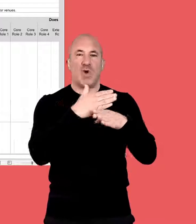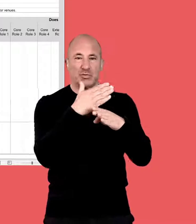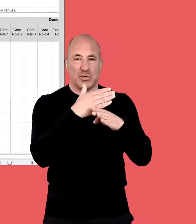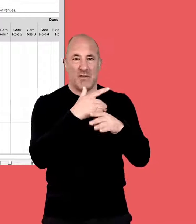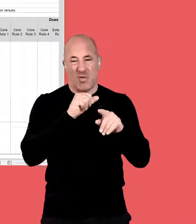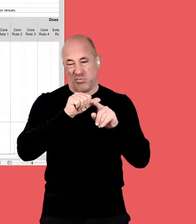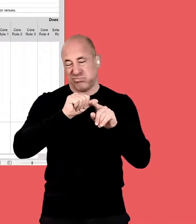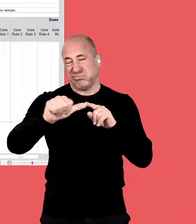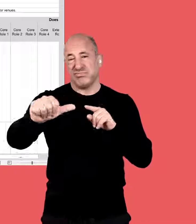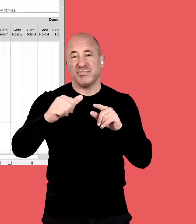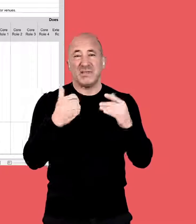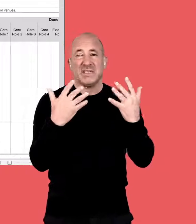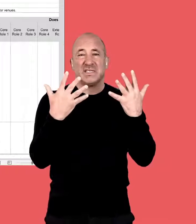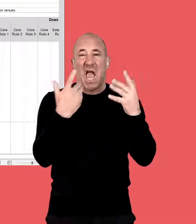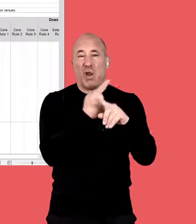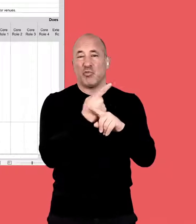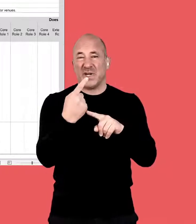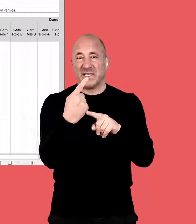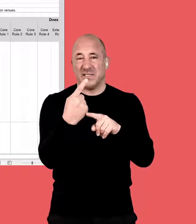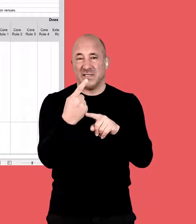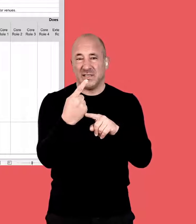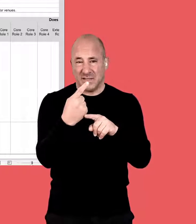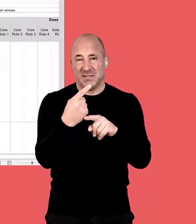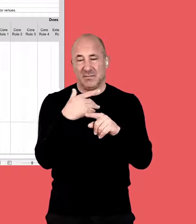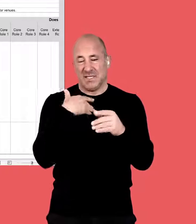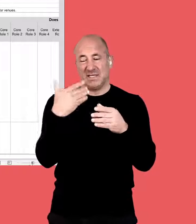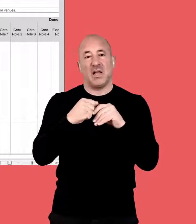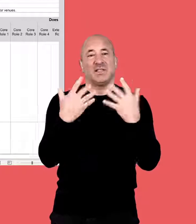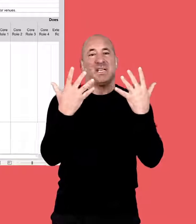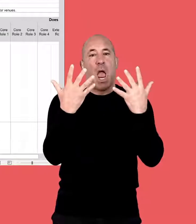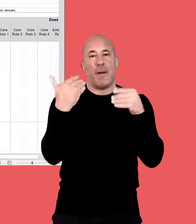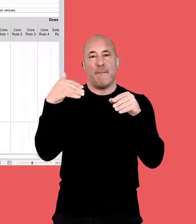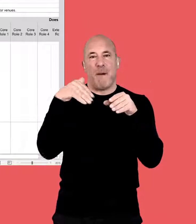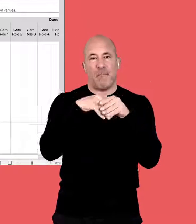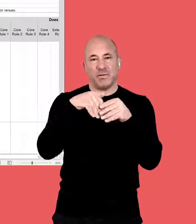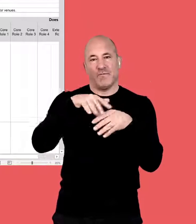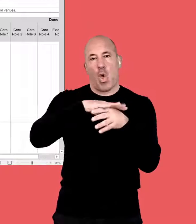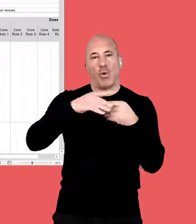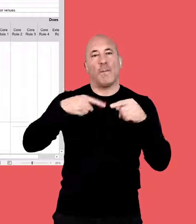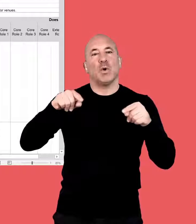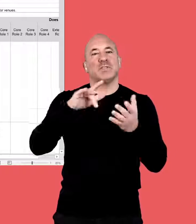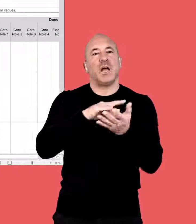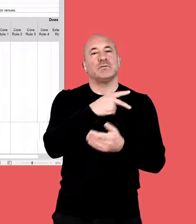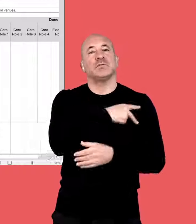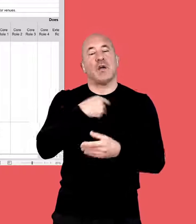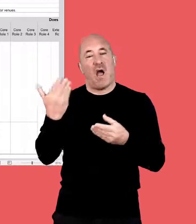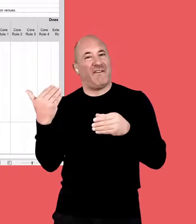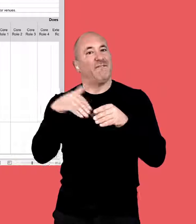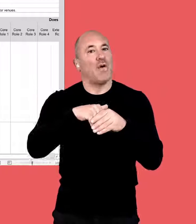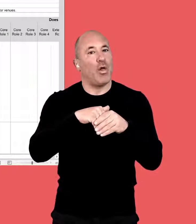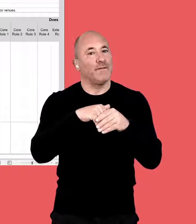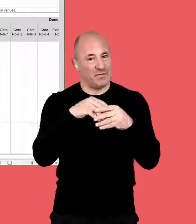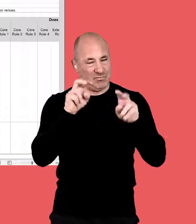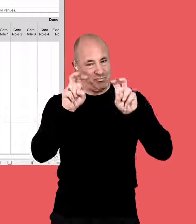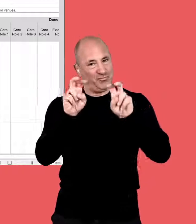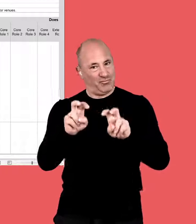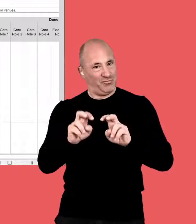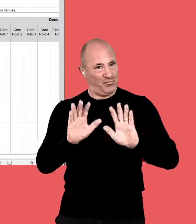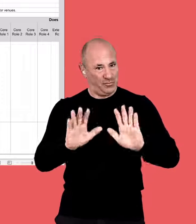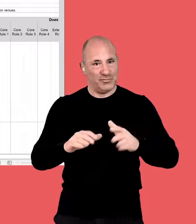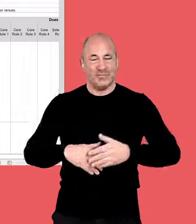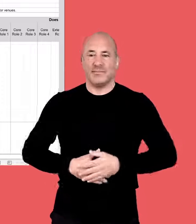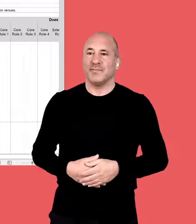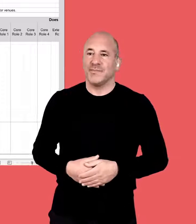an experienced vocal practitioner for a series of 10 weeks, which engages 10 members of local music centre